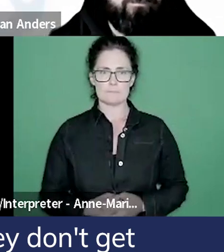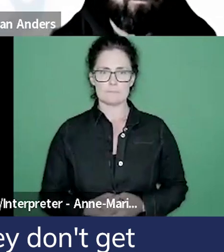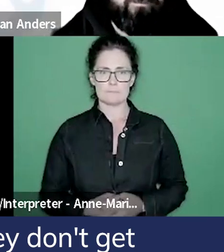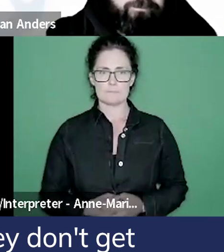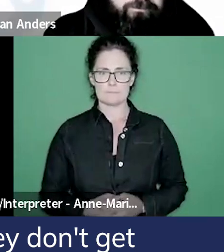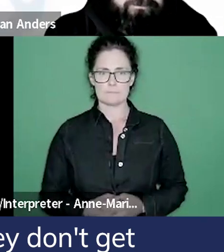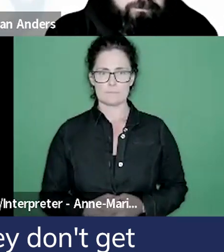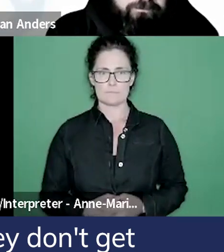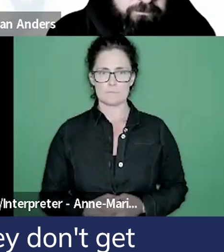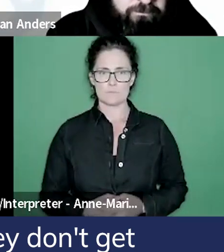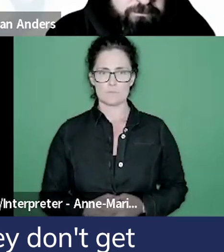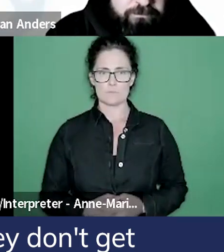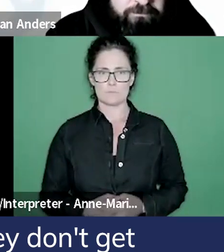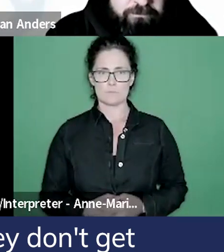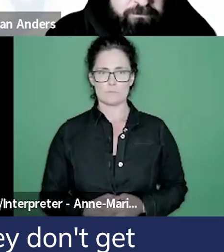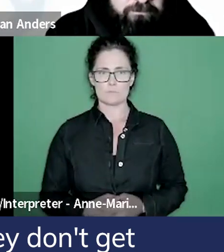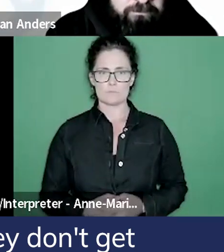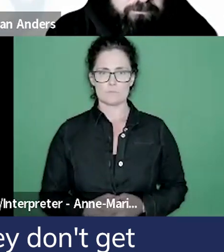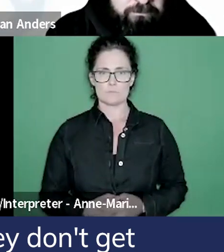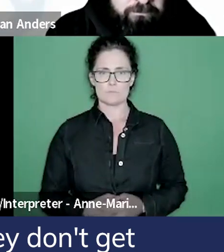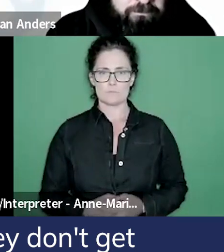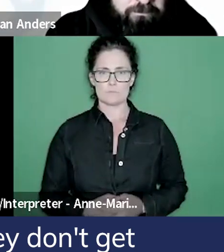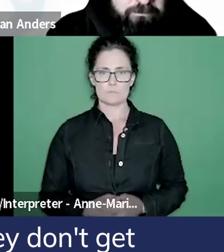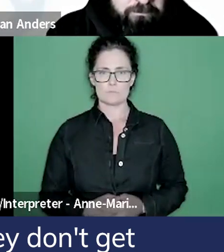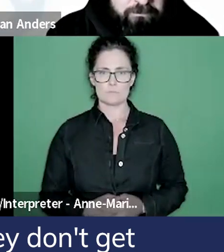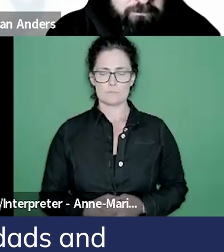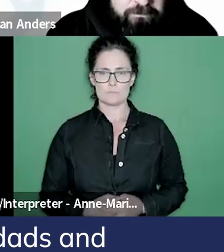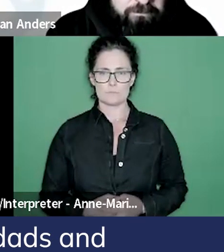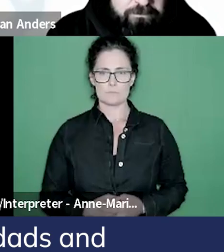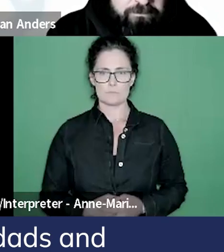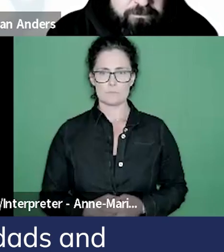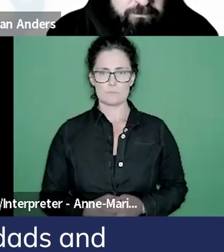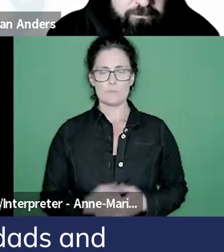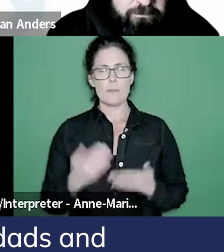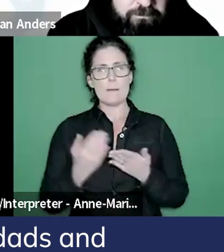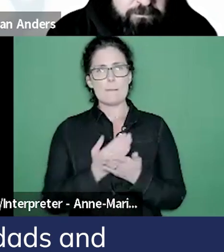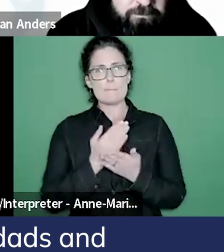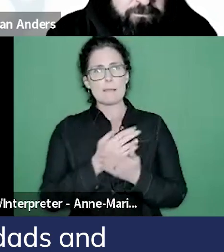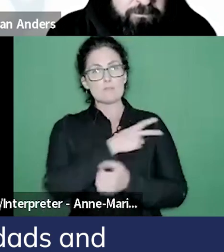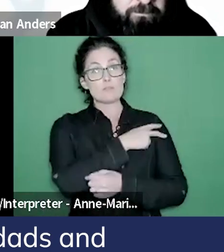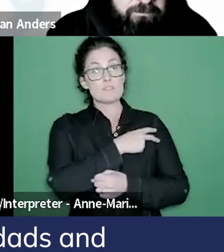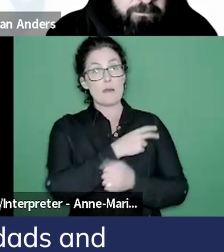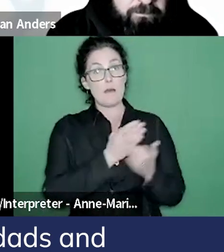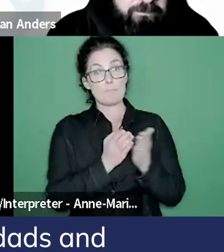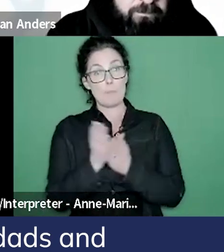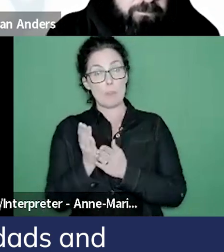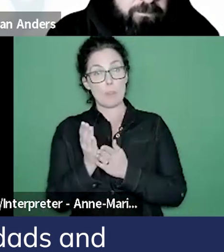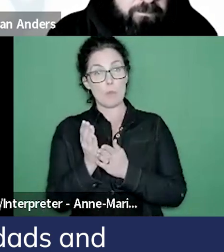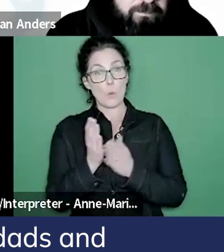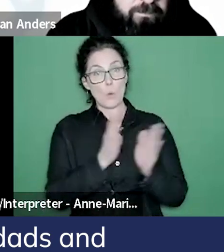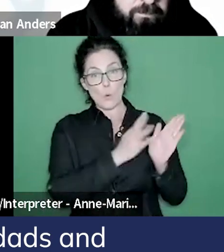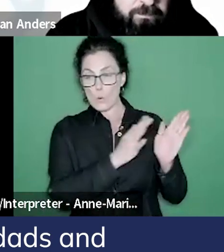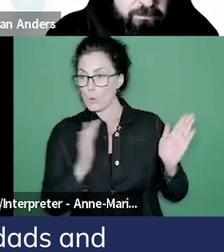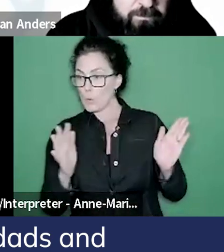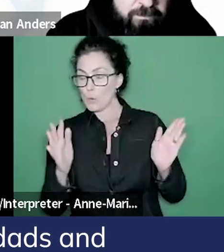ensuring that staff throughout the journey don't get complacent. They'll go through loads of